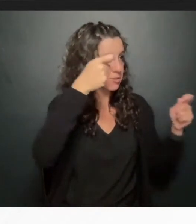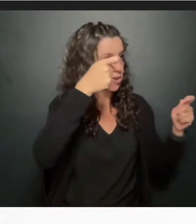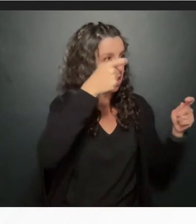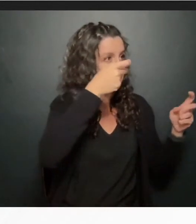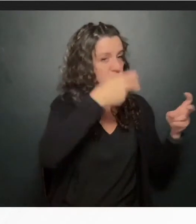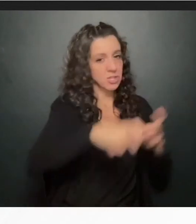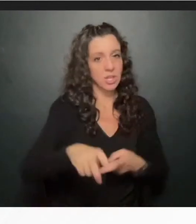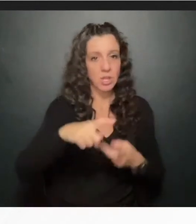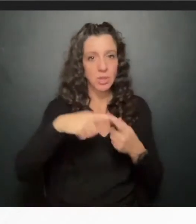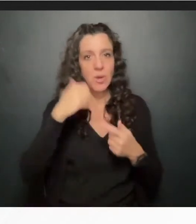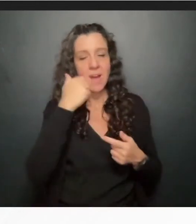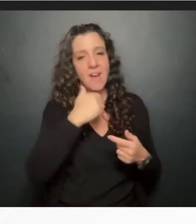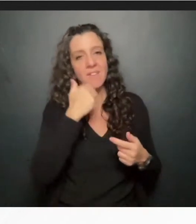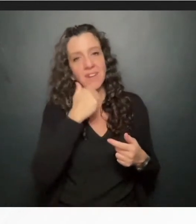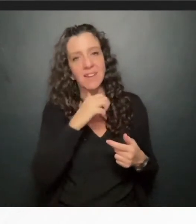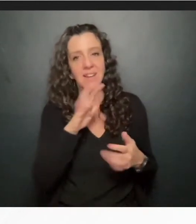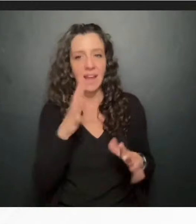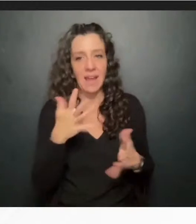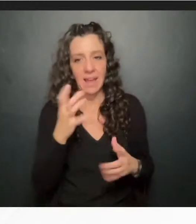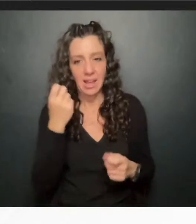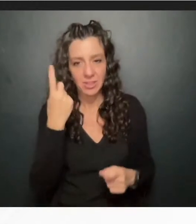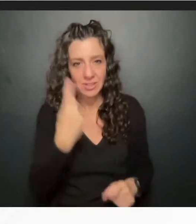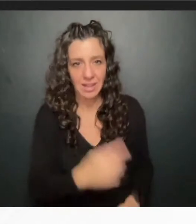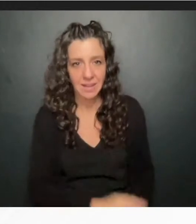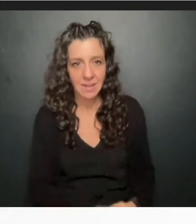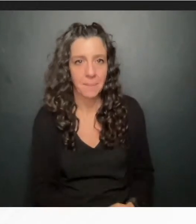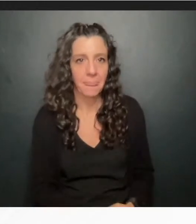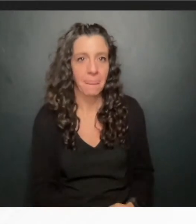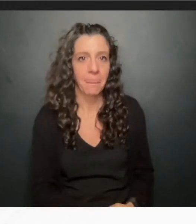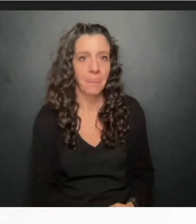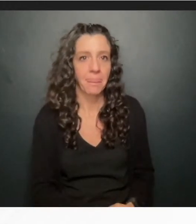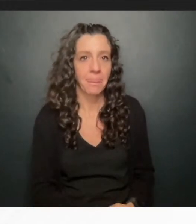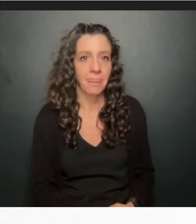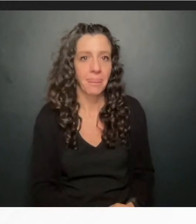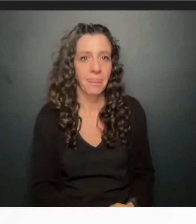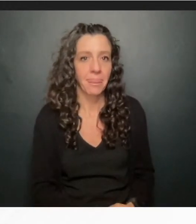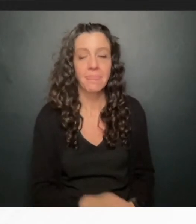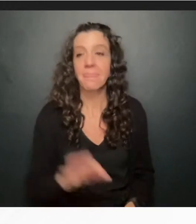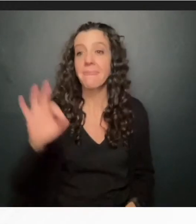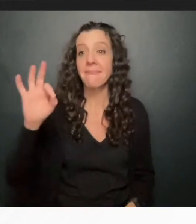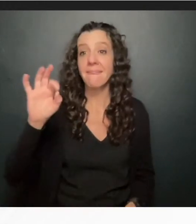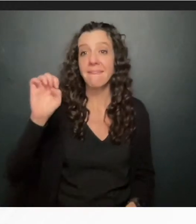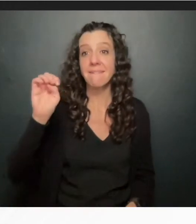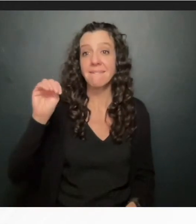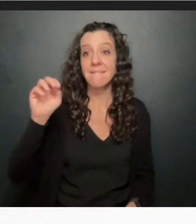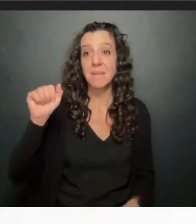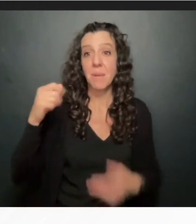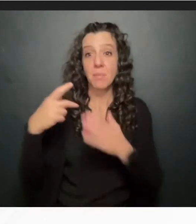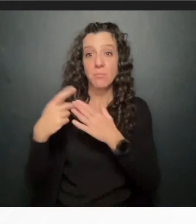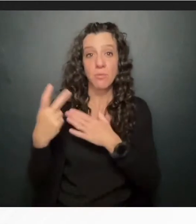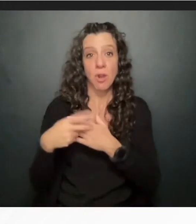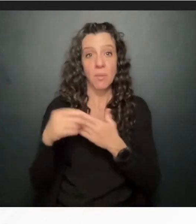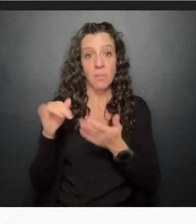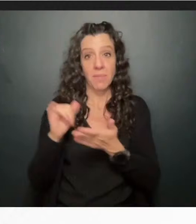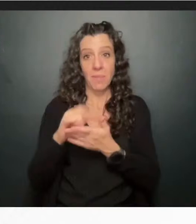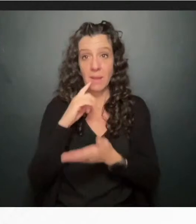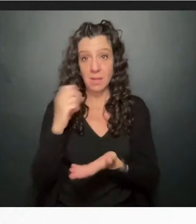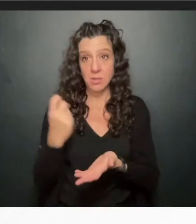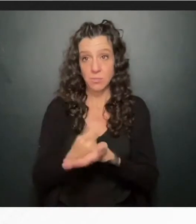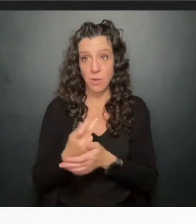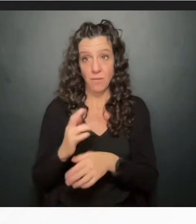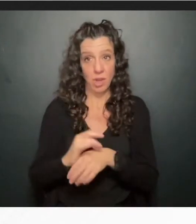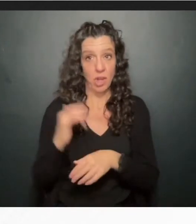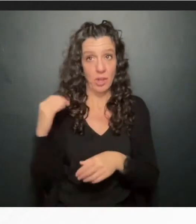everyday kind of understanding. So the FEMA program that was approved early on in